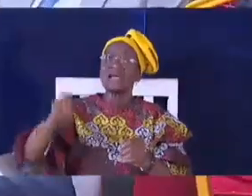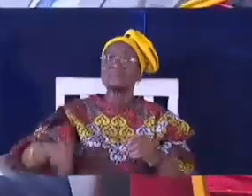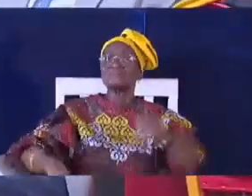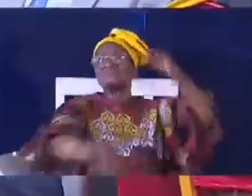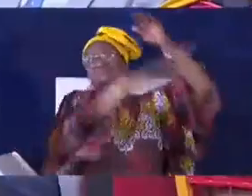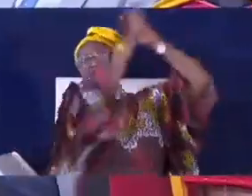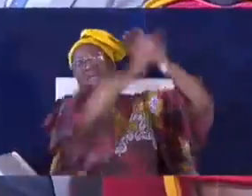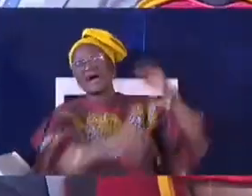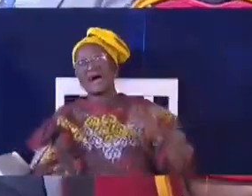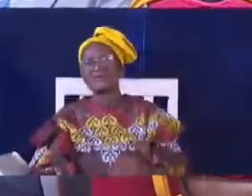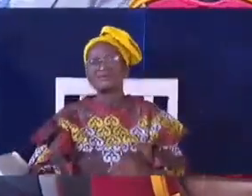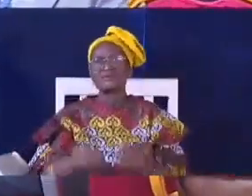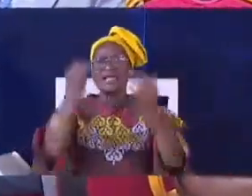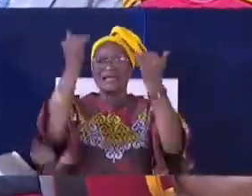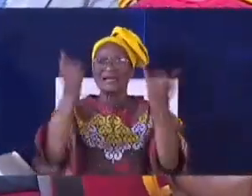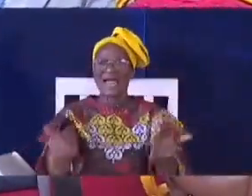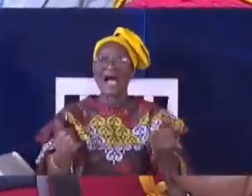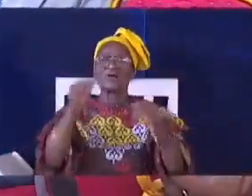now.